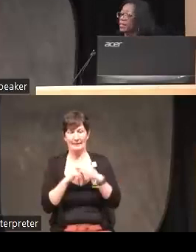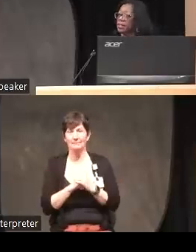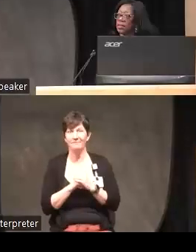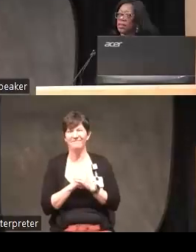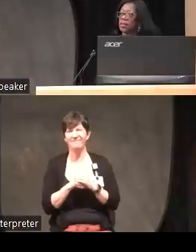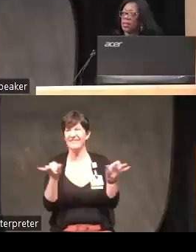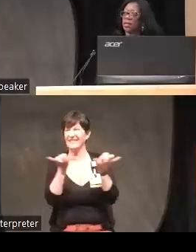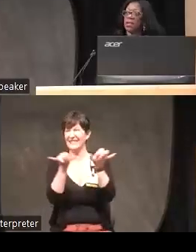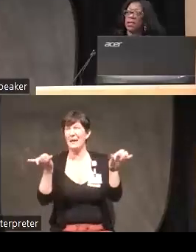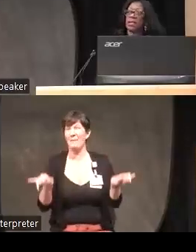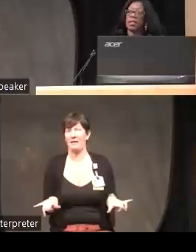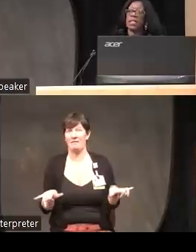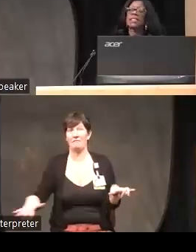systemic.